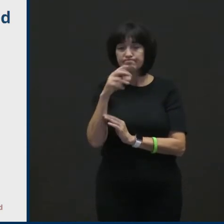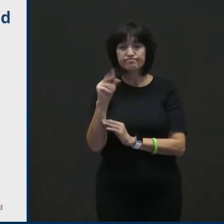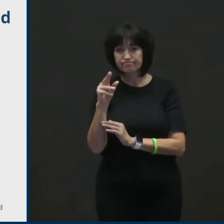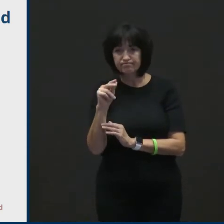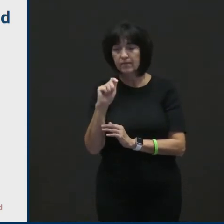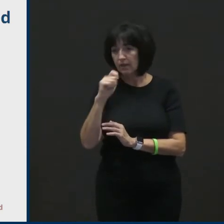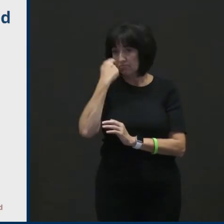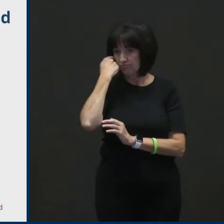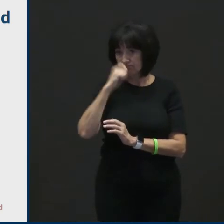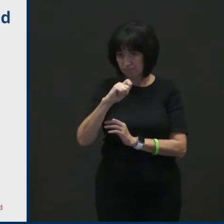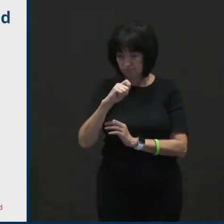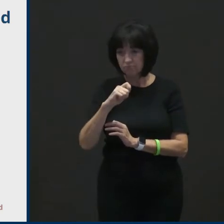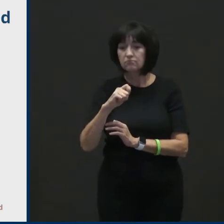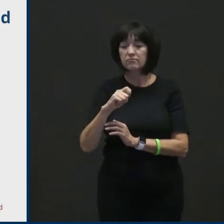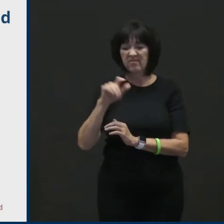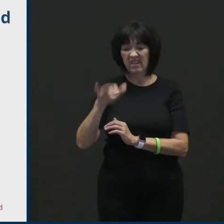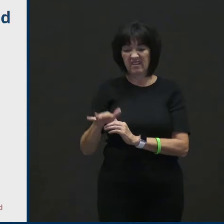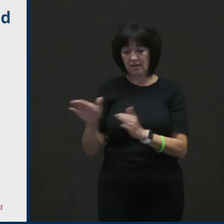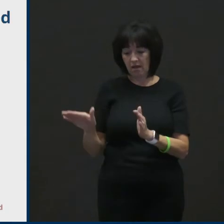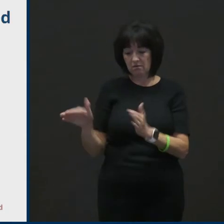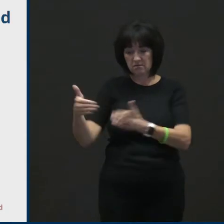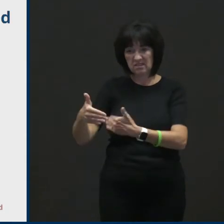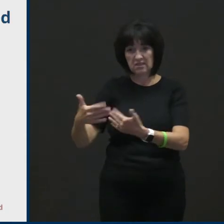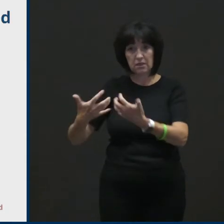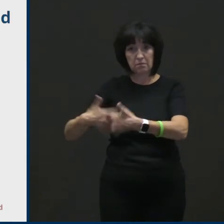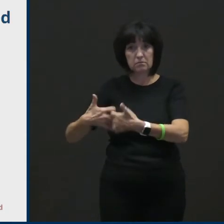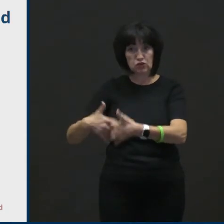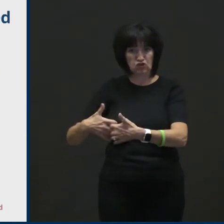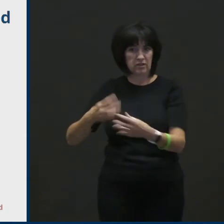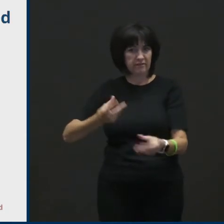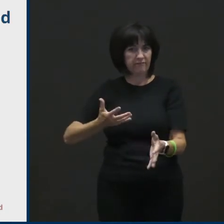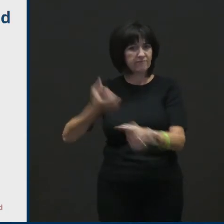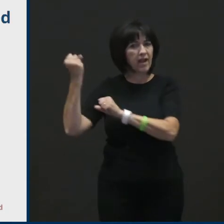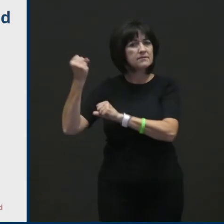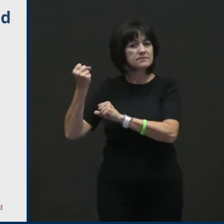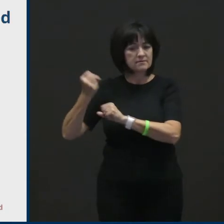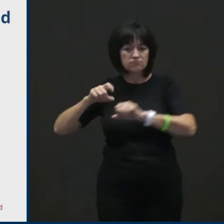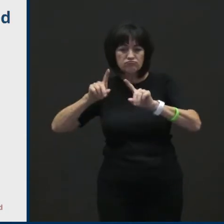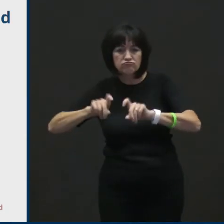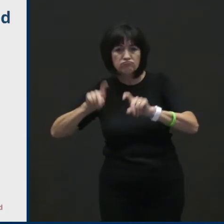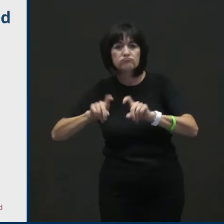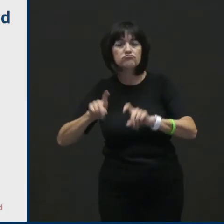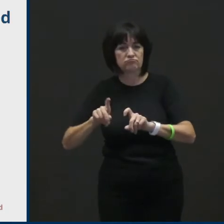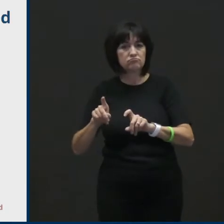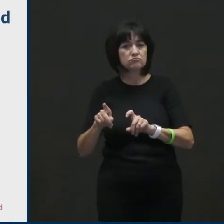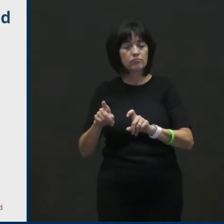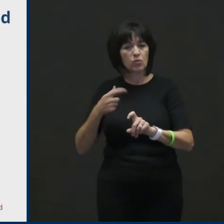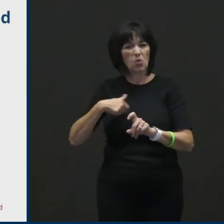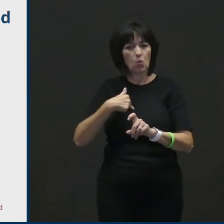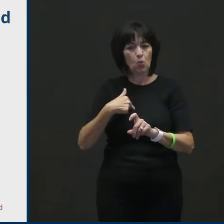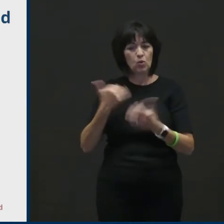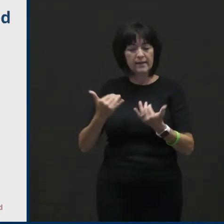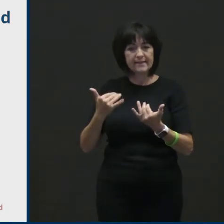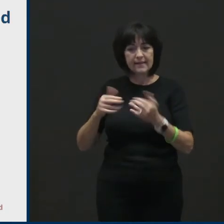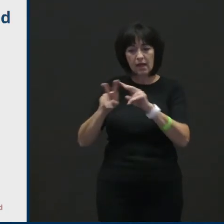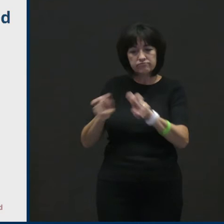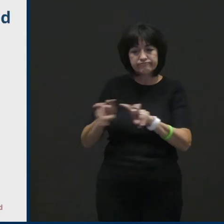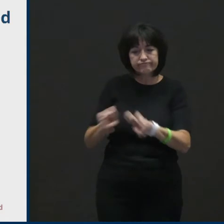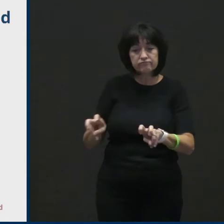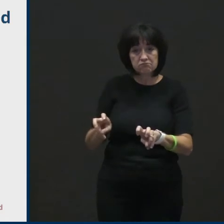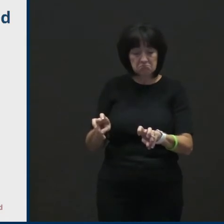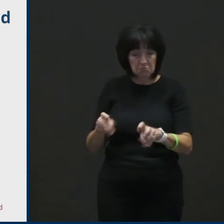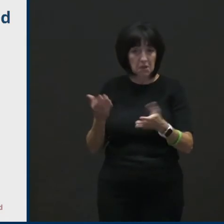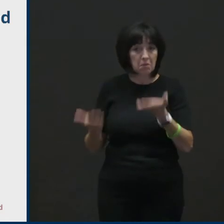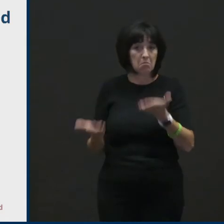machines and that are portable, and you can do it right on site. And we're working to finalize a contract to get those in state, and then